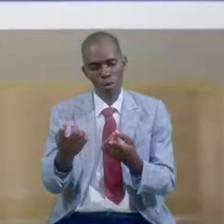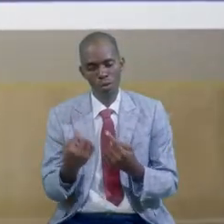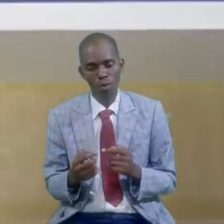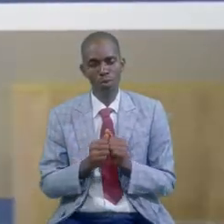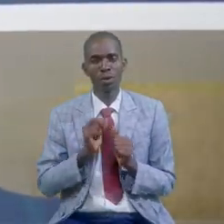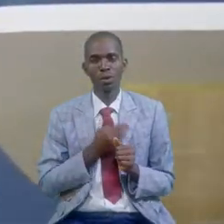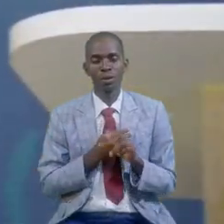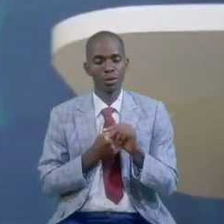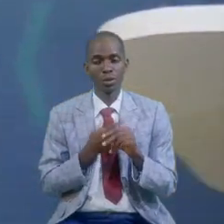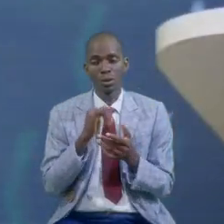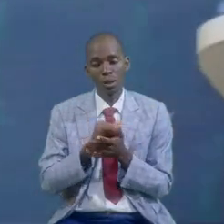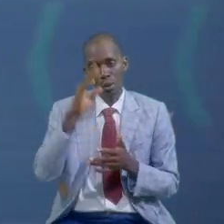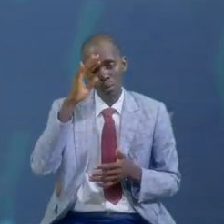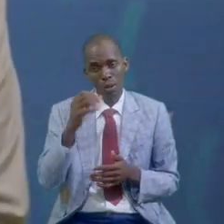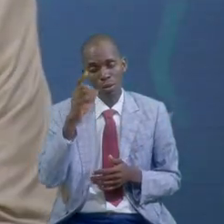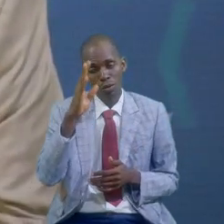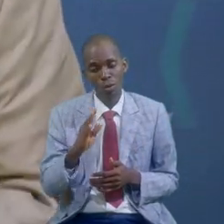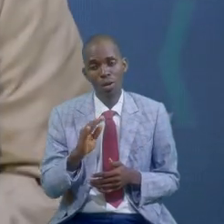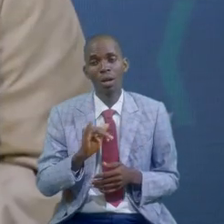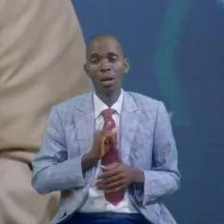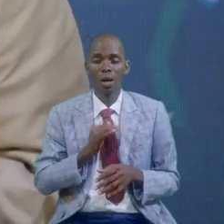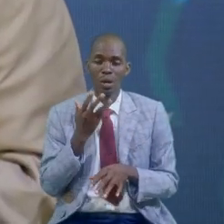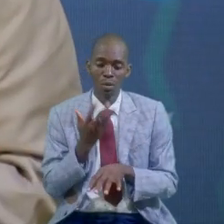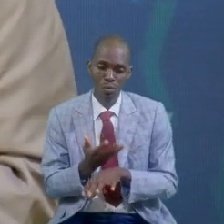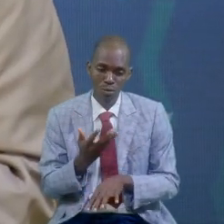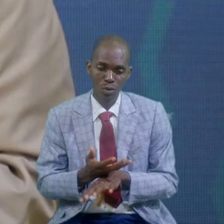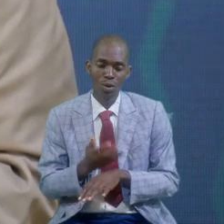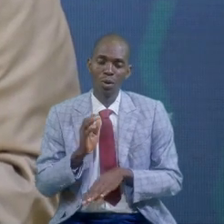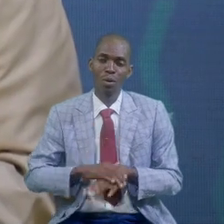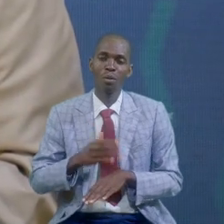man of God, I plead for my life.